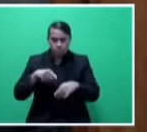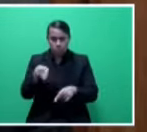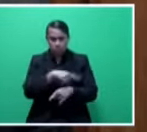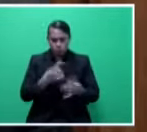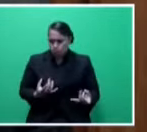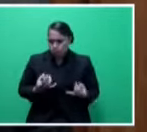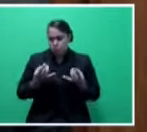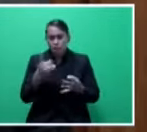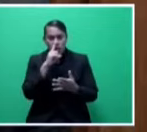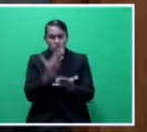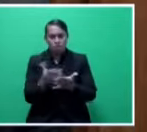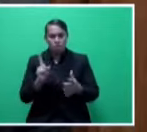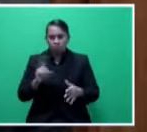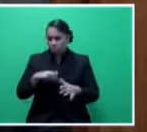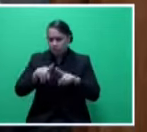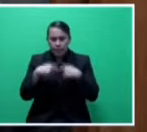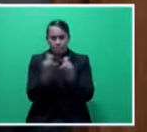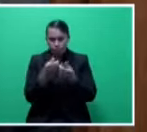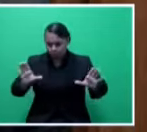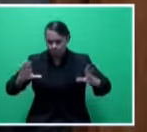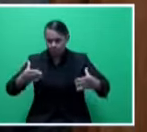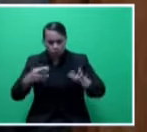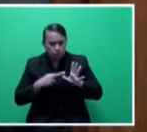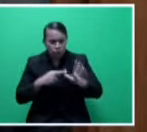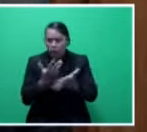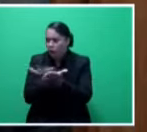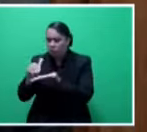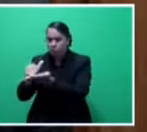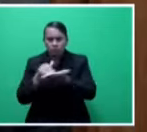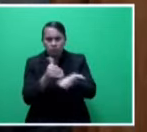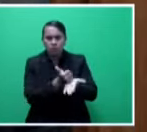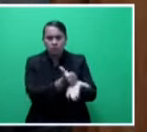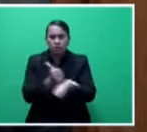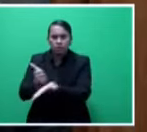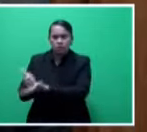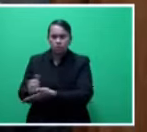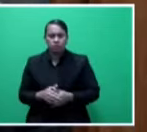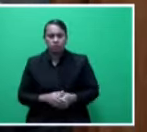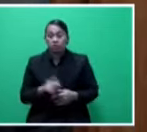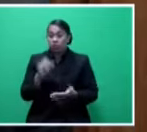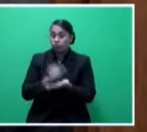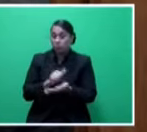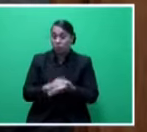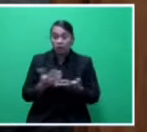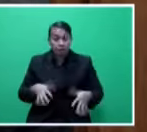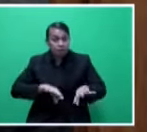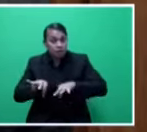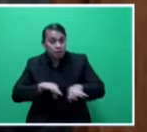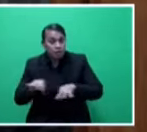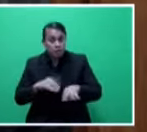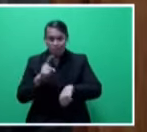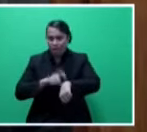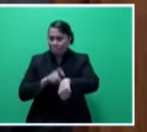teams and to plan the response effectively. With better tracking capacity, timely alerts and warnings issued